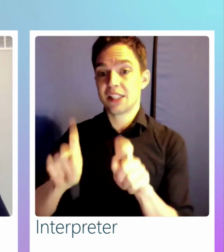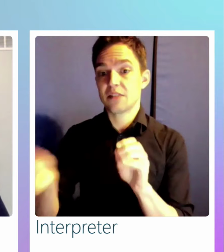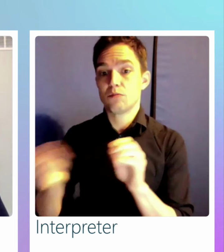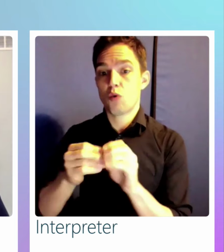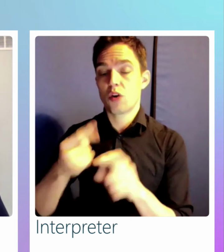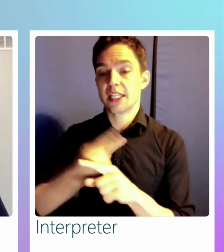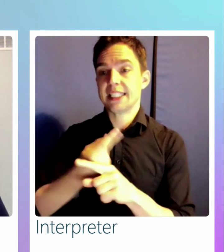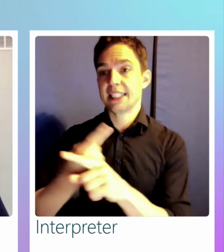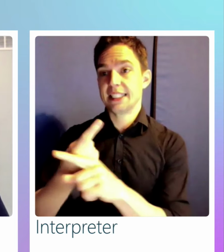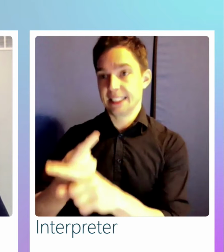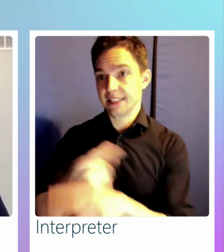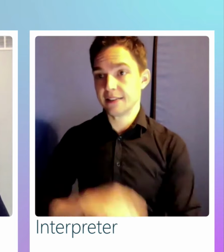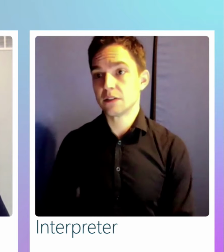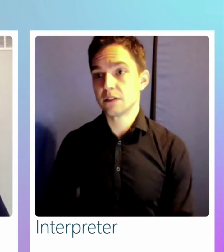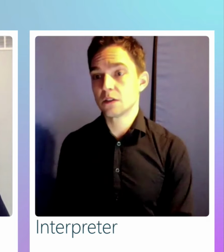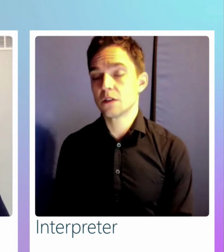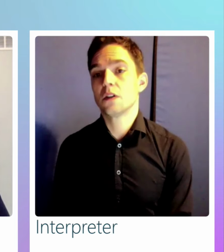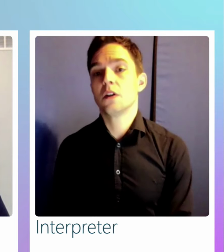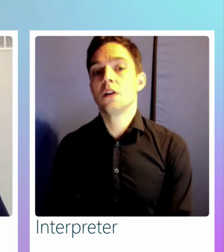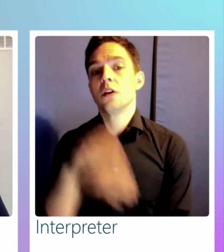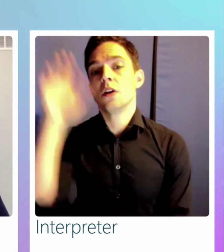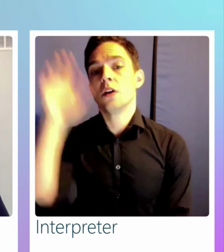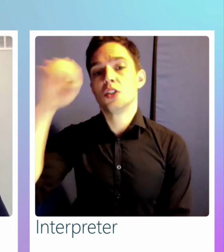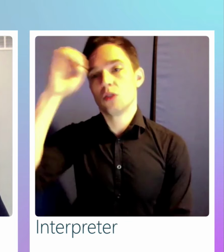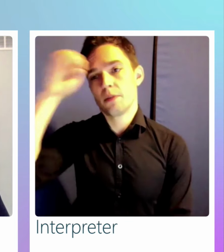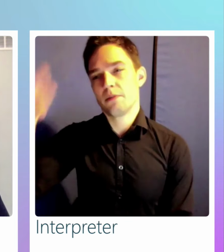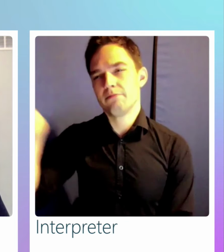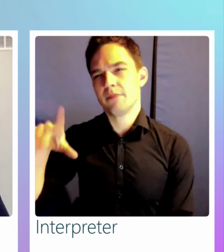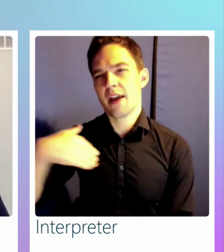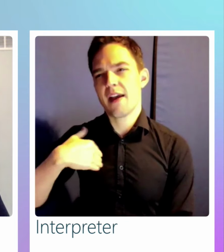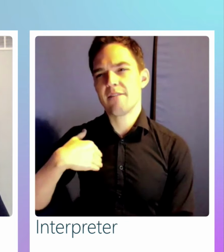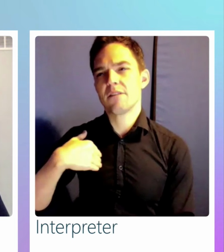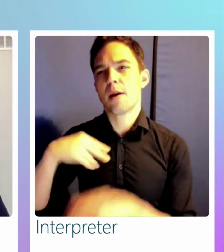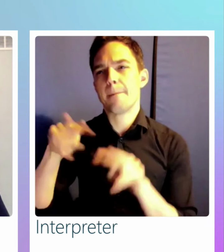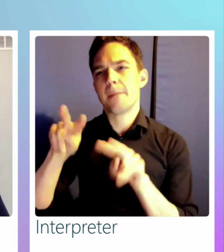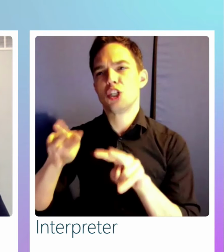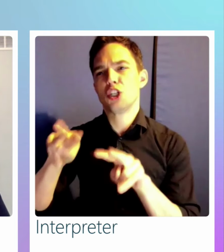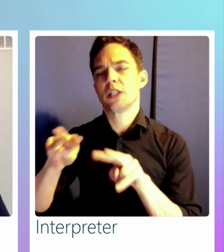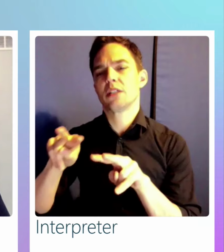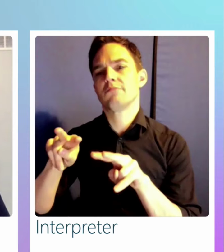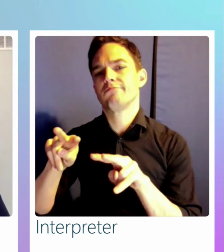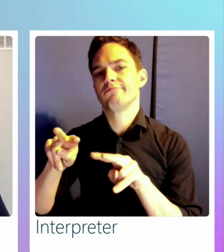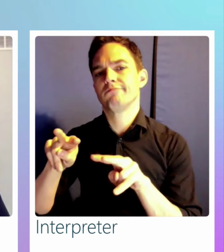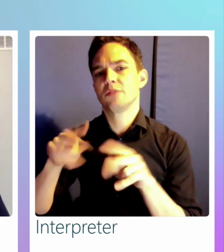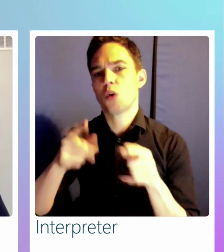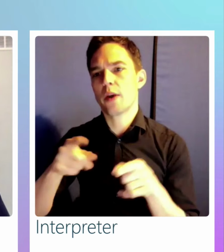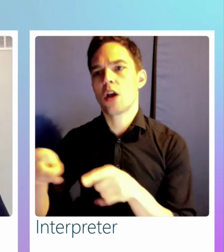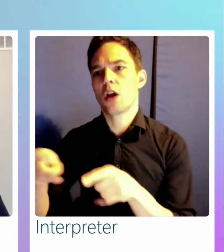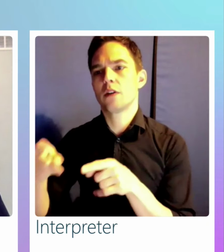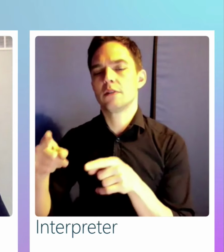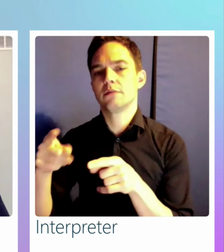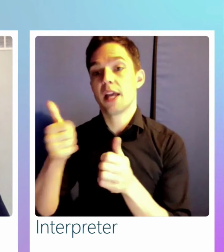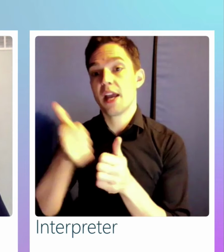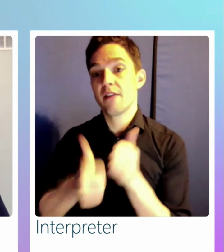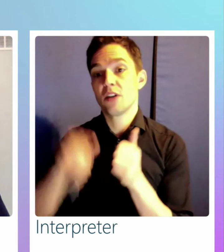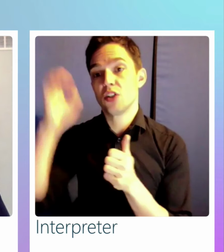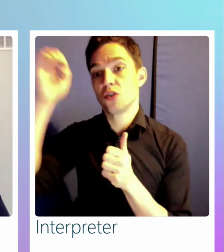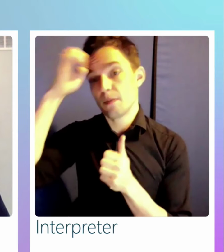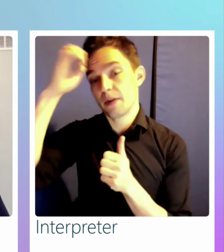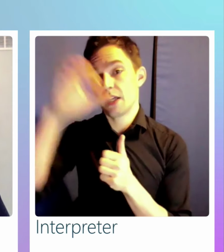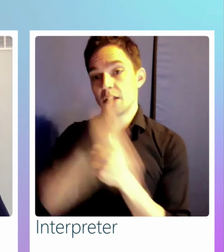consistently. Europe has monitoring that is going on. Every European country is supposed